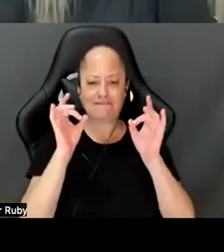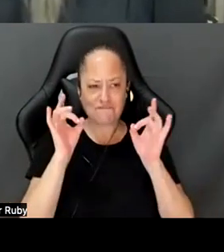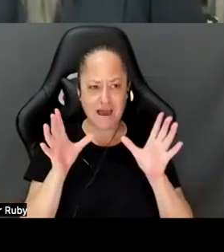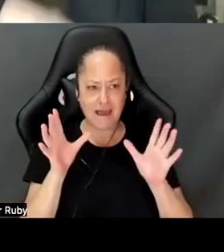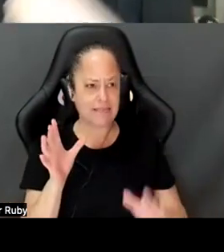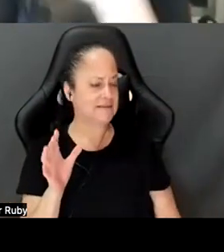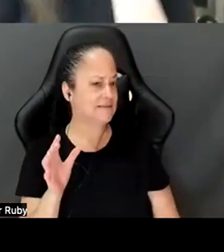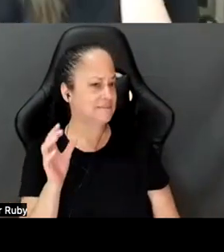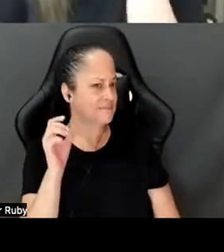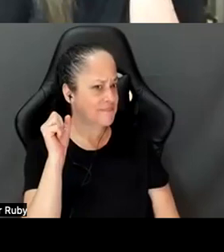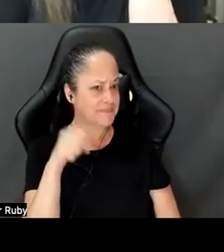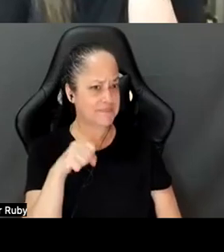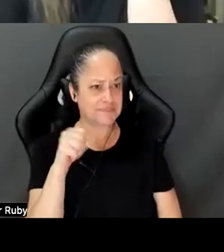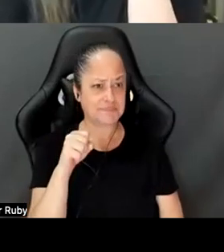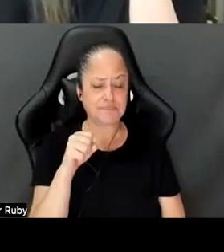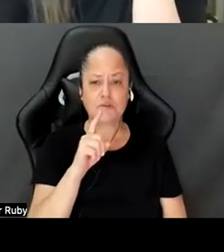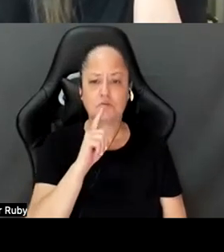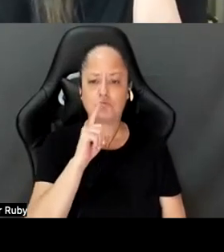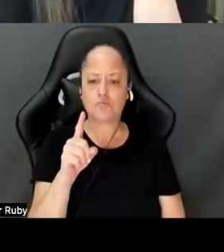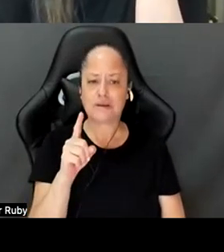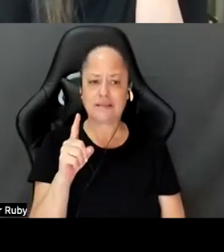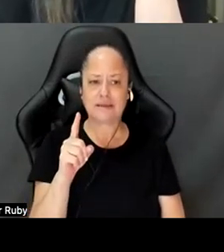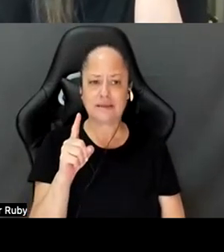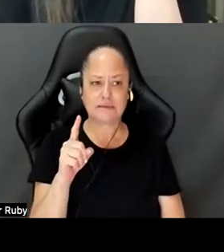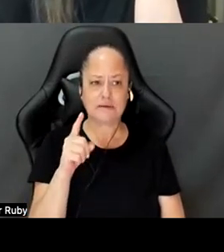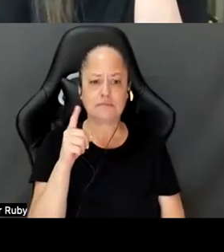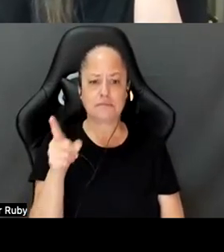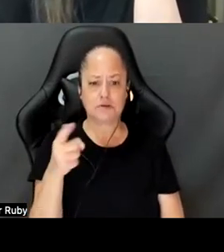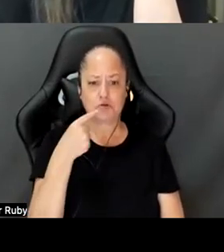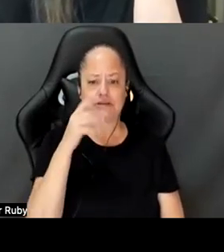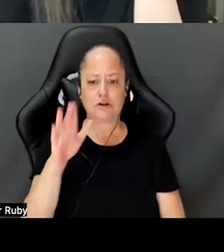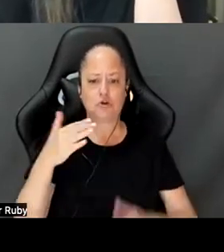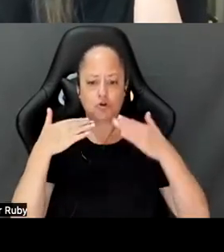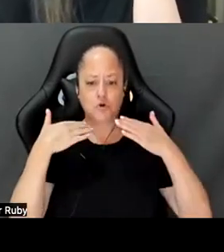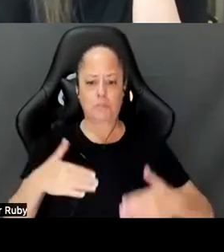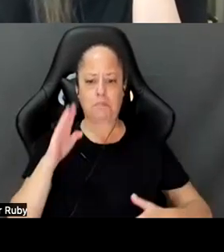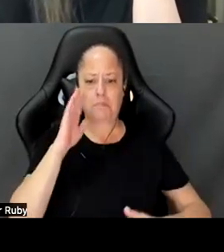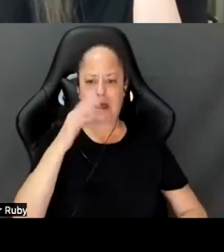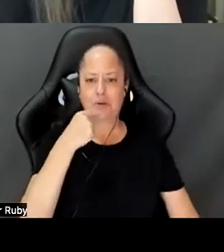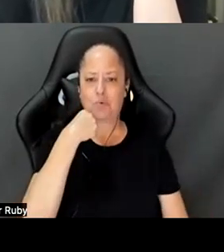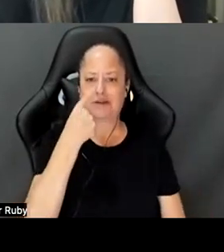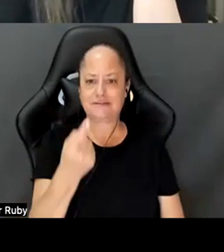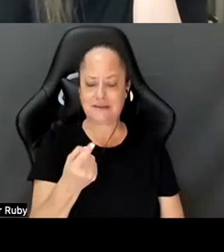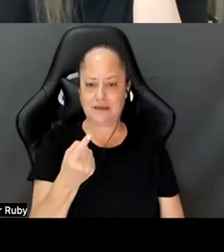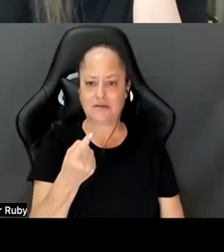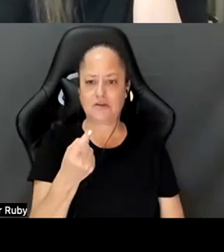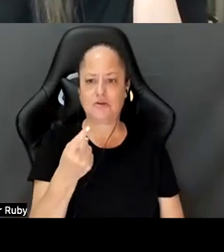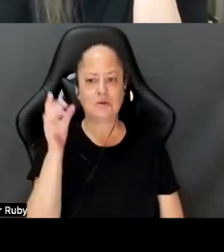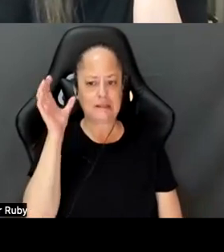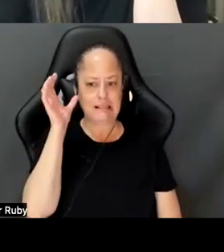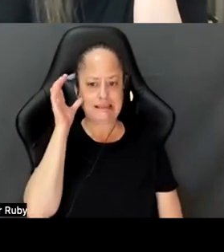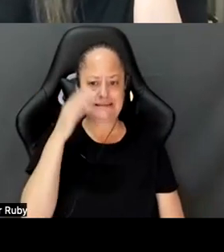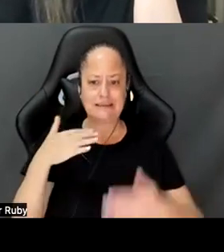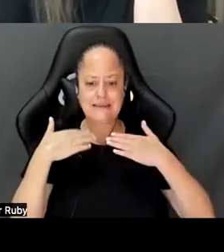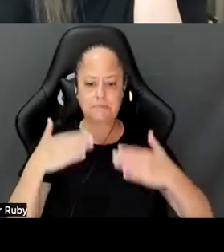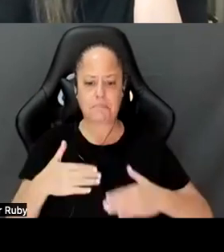Yeah. And really it's like you said, your body's going to tell you, and listening to your body